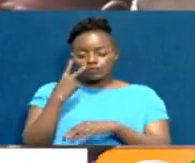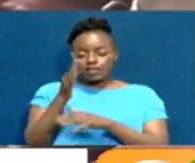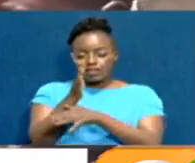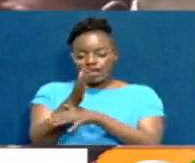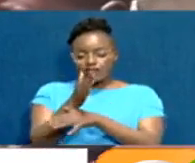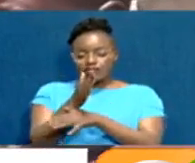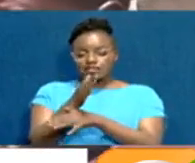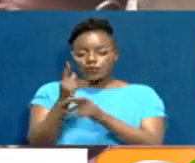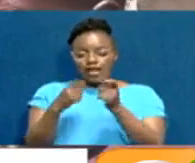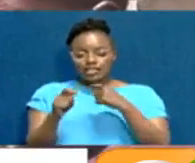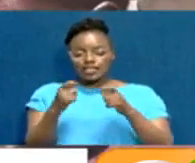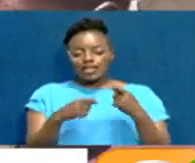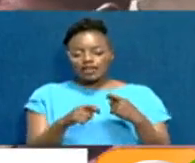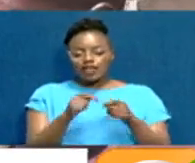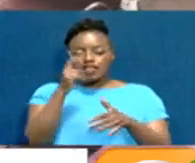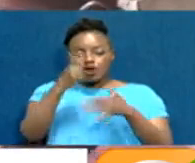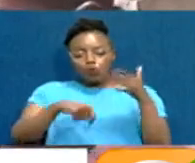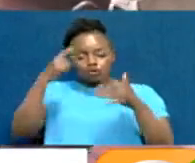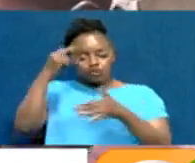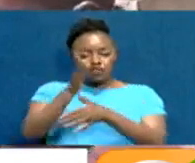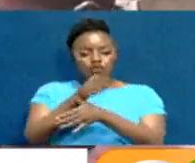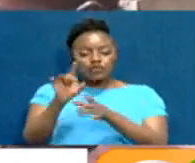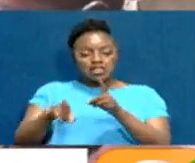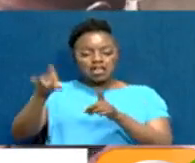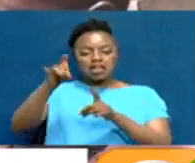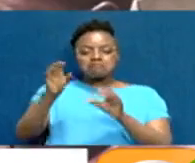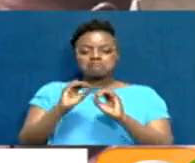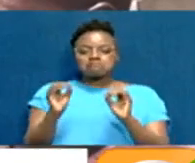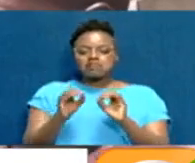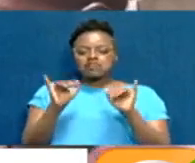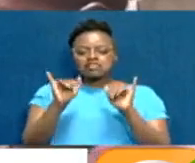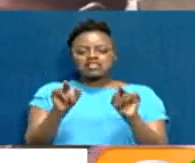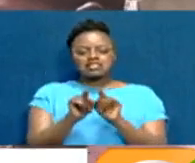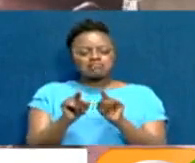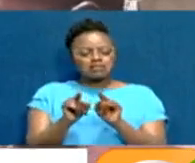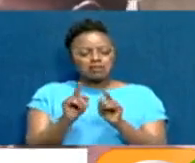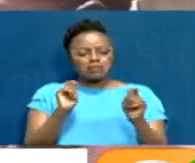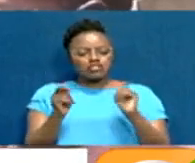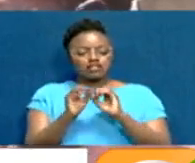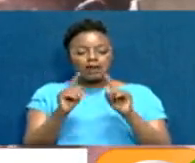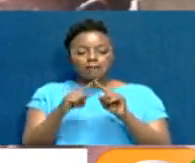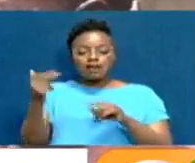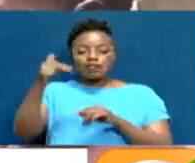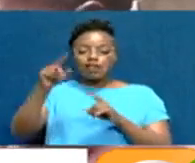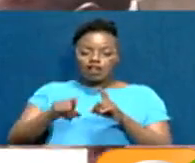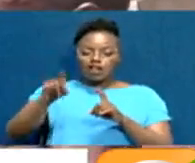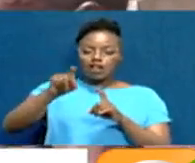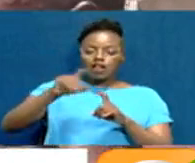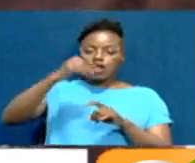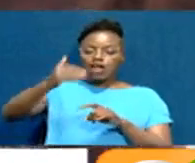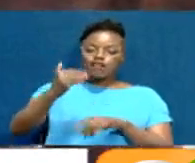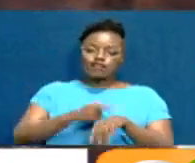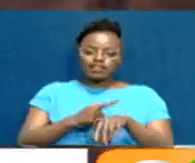vile tunauza, bei ya samaki haipandi, imekaa tu constant. Lakini fuel ina increase every now and